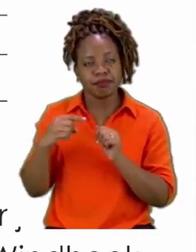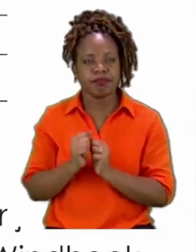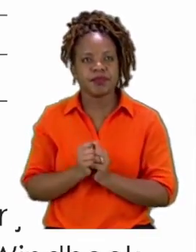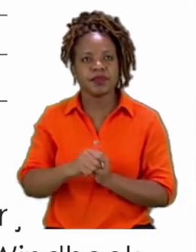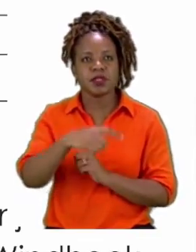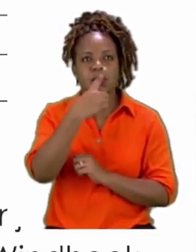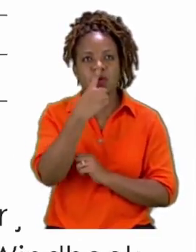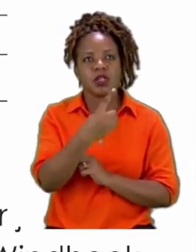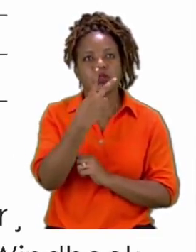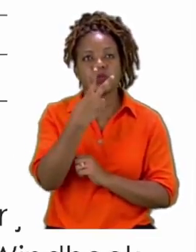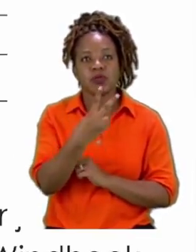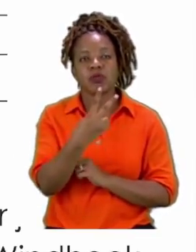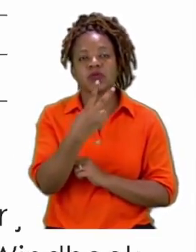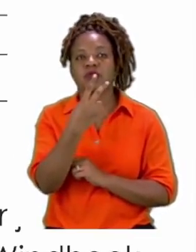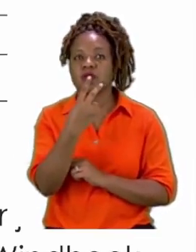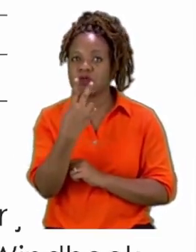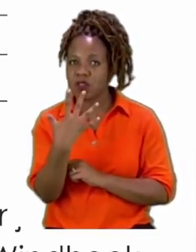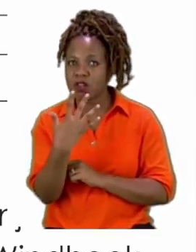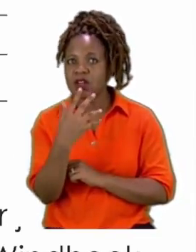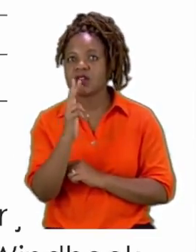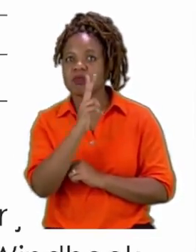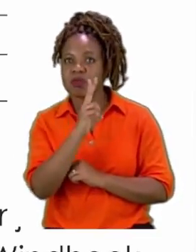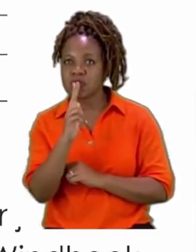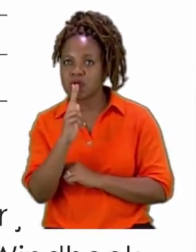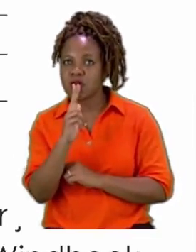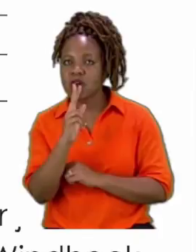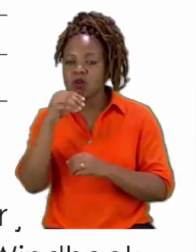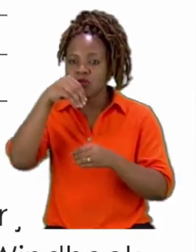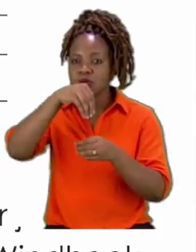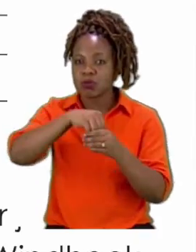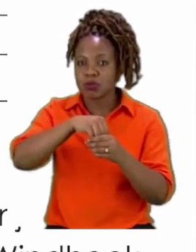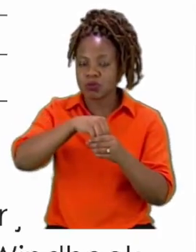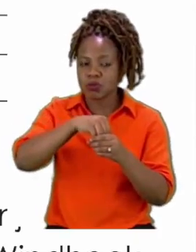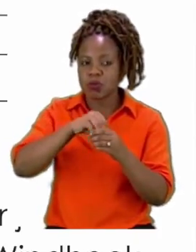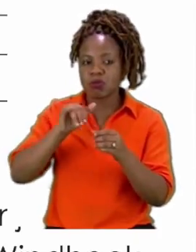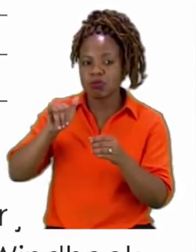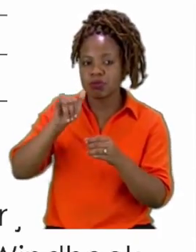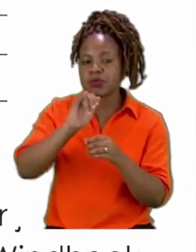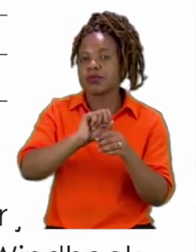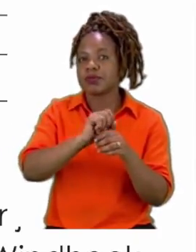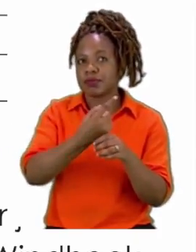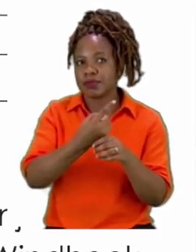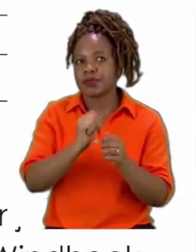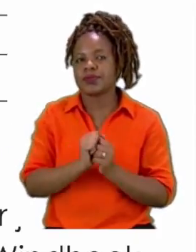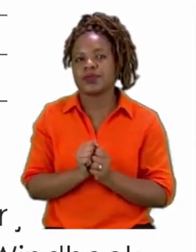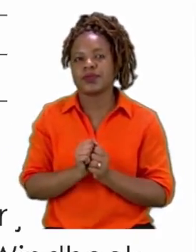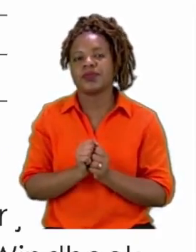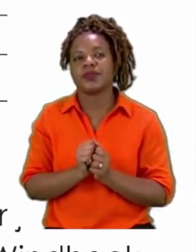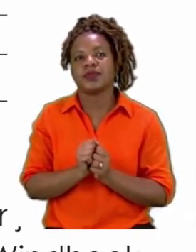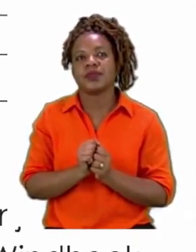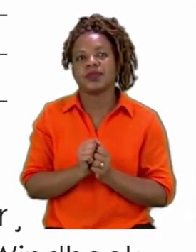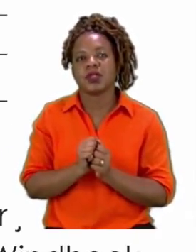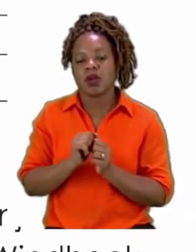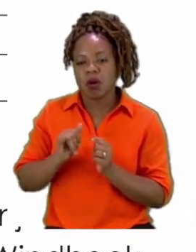125 passengers boarded an aeroplane in Oranjemund. The plane has to